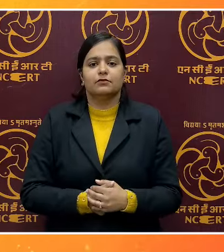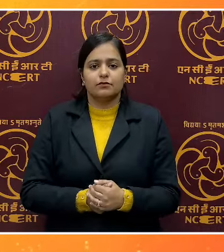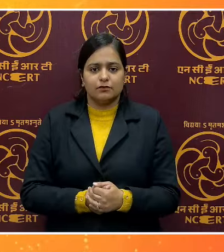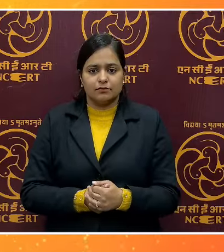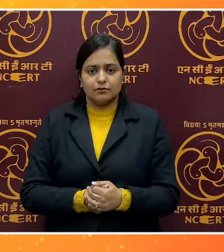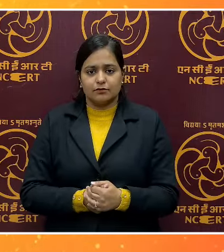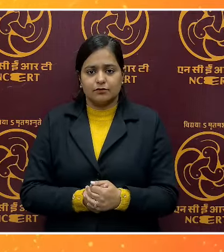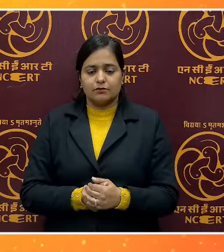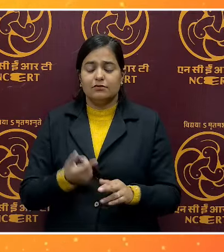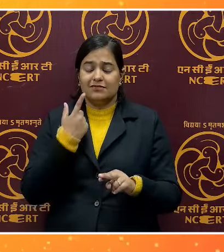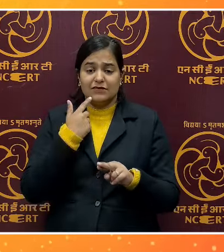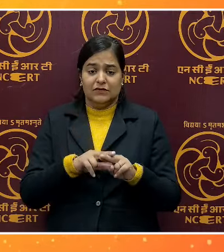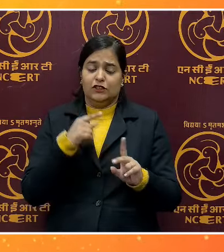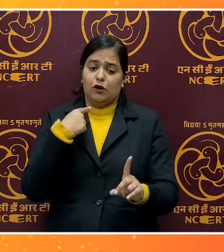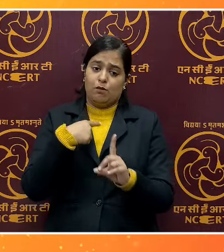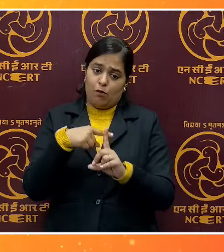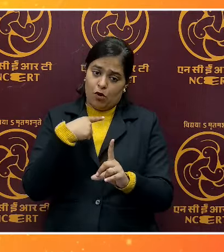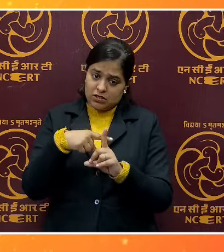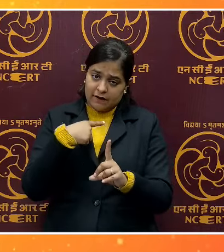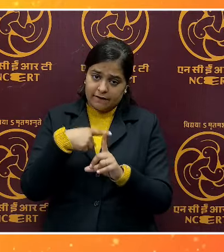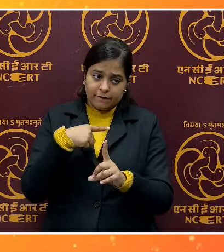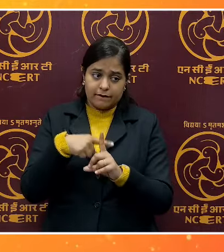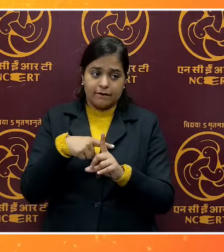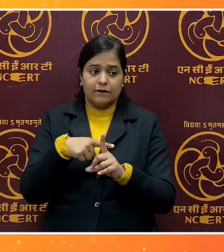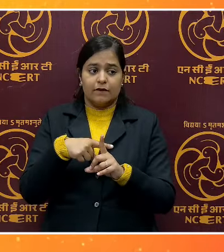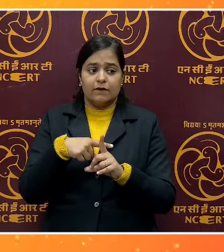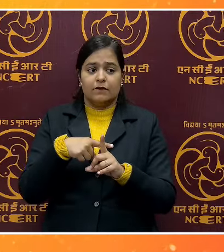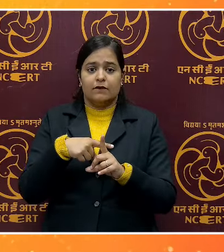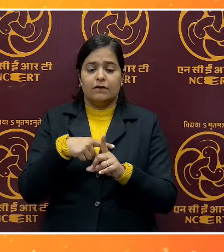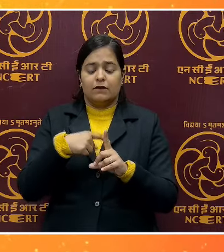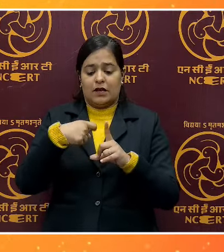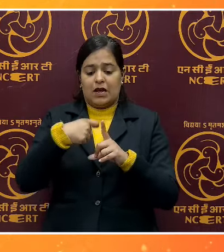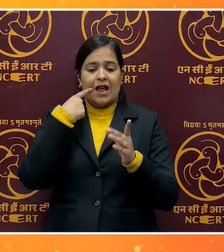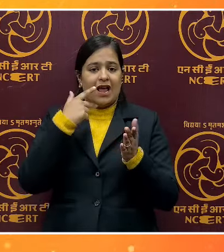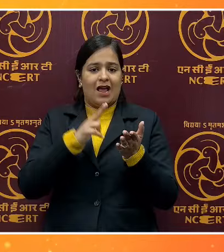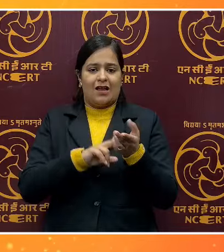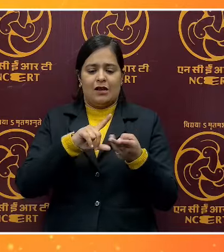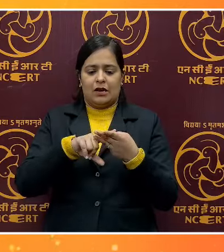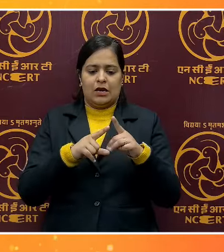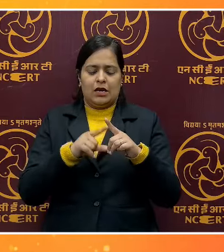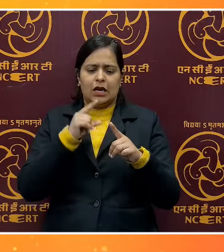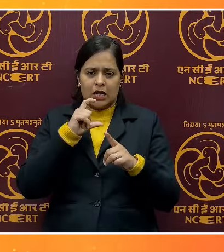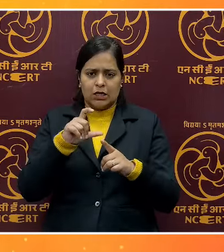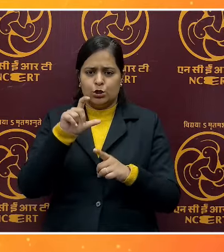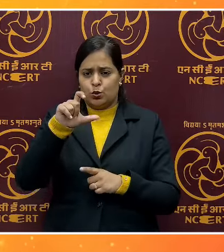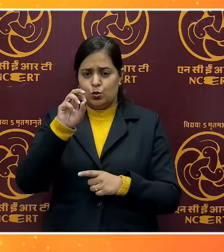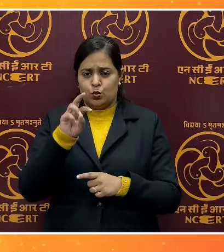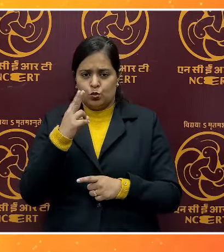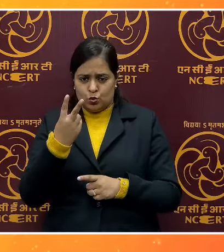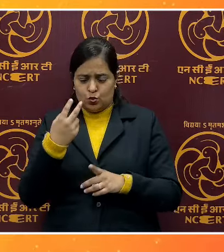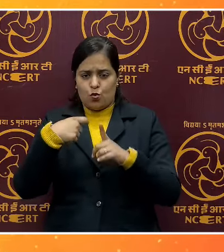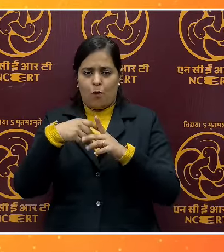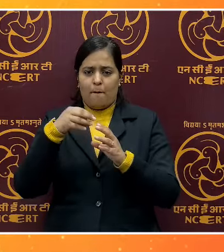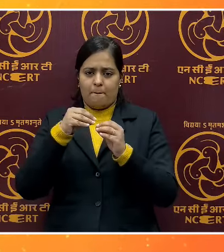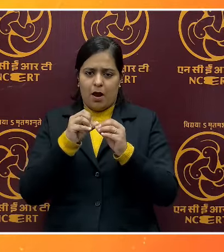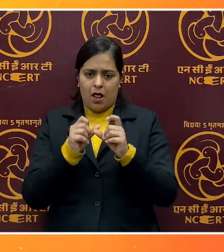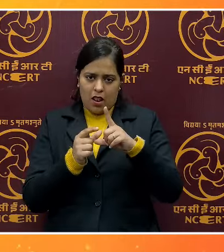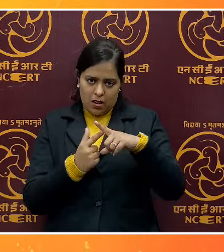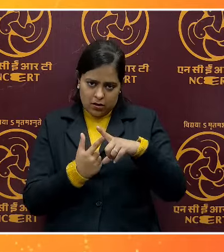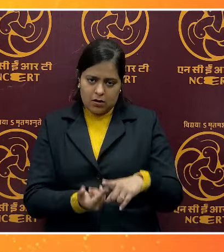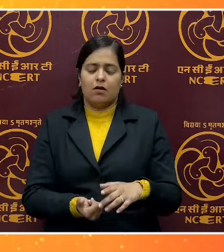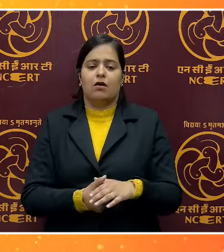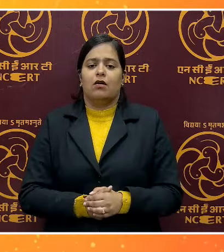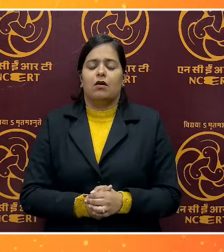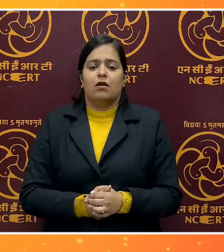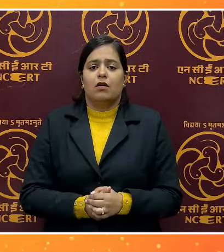In case of positive and cationic species, CO to be written as cobalt, but